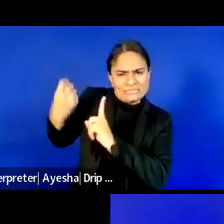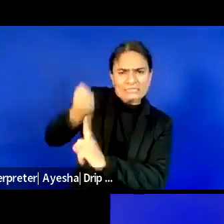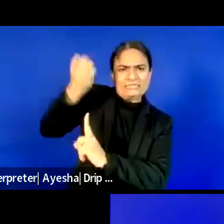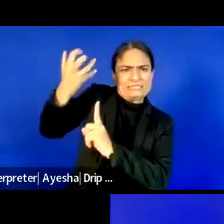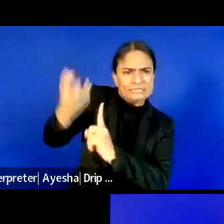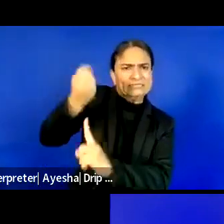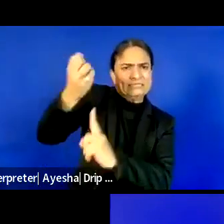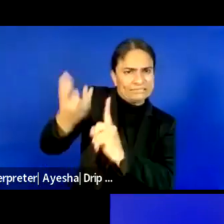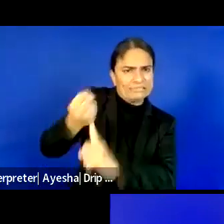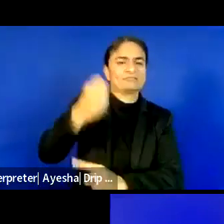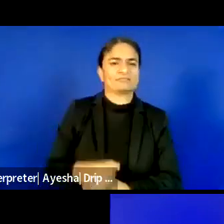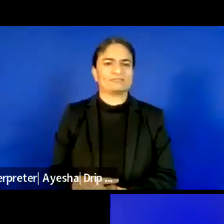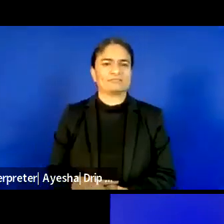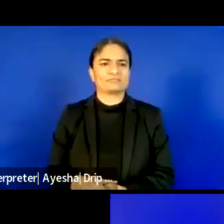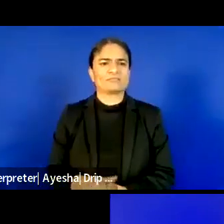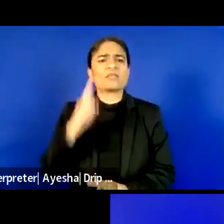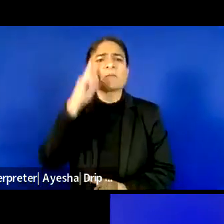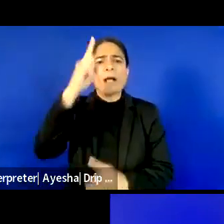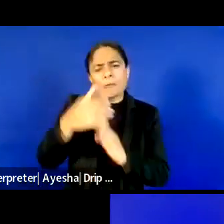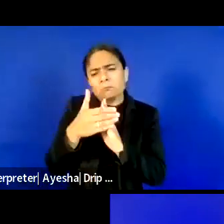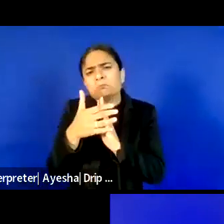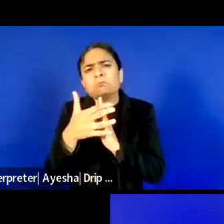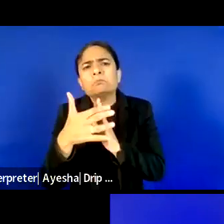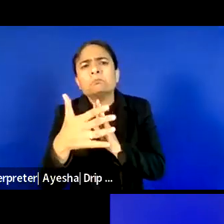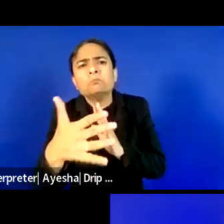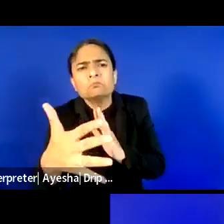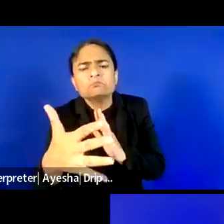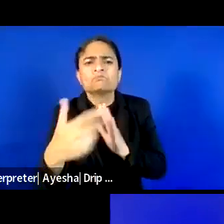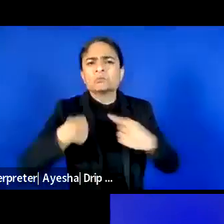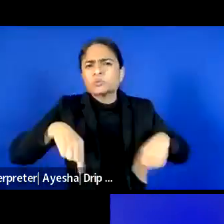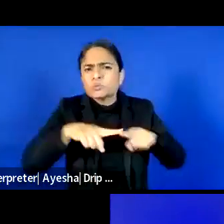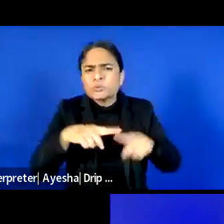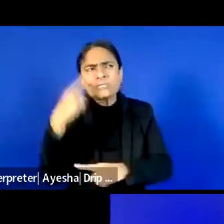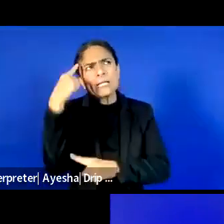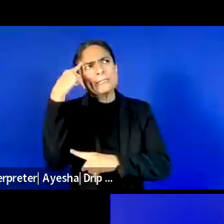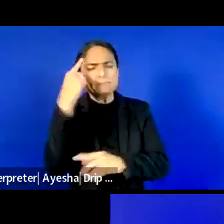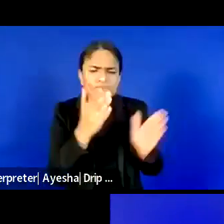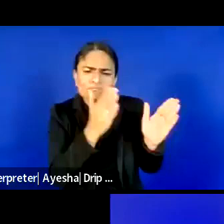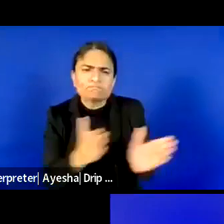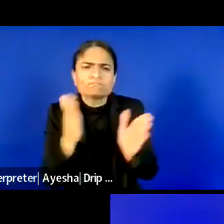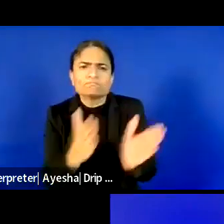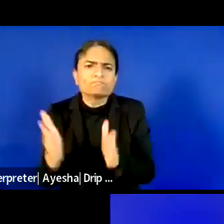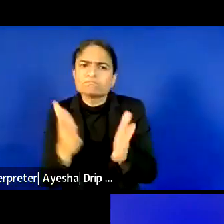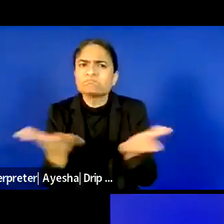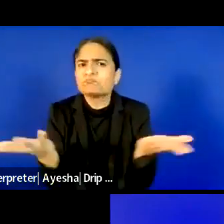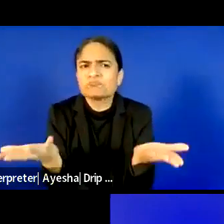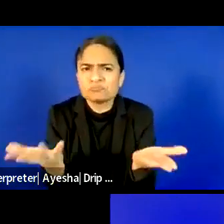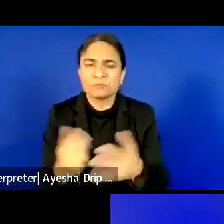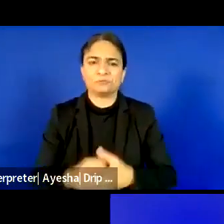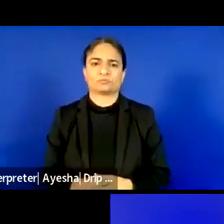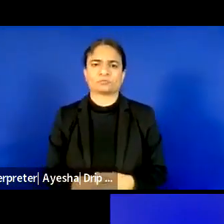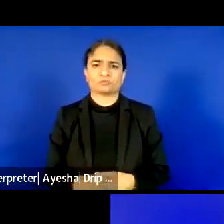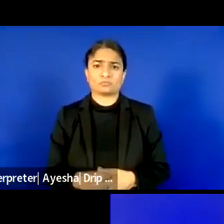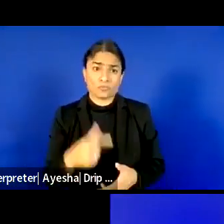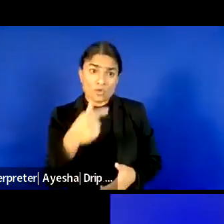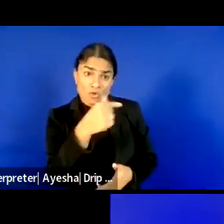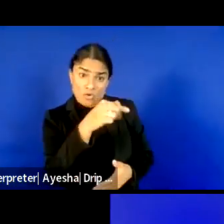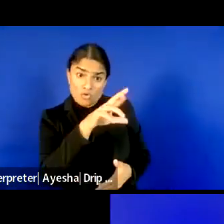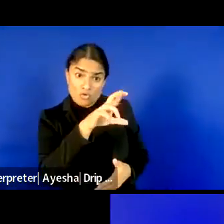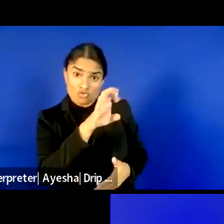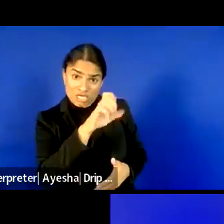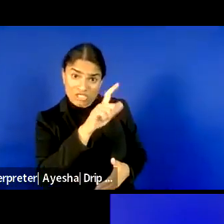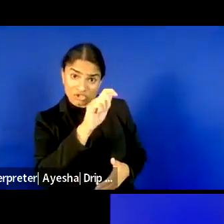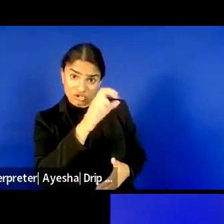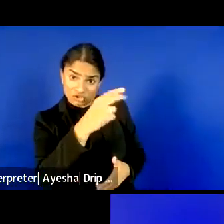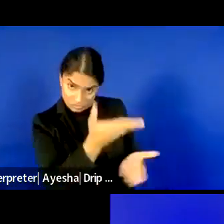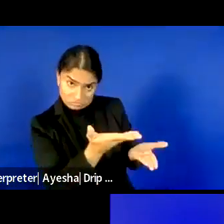would you like to talk a little bit about what Women Deliver was and why you